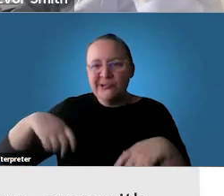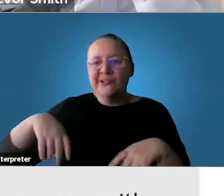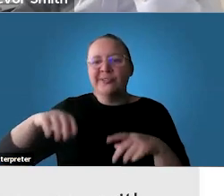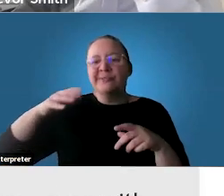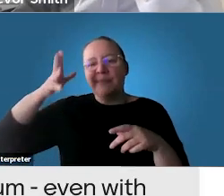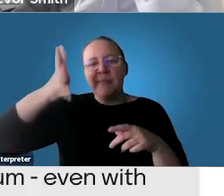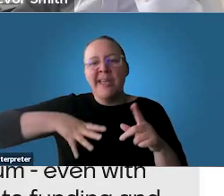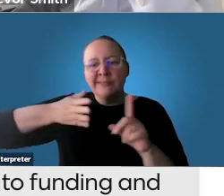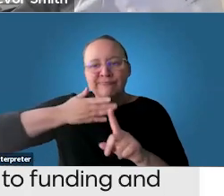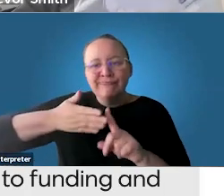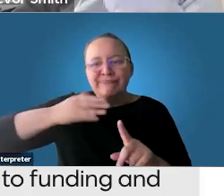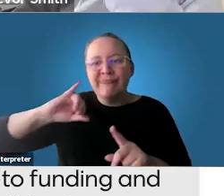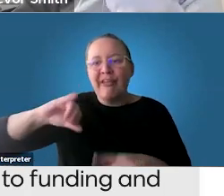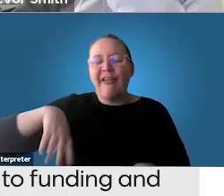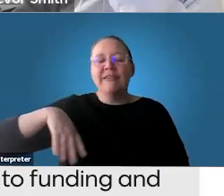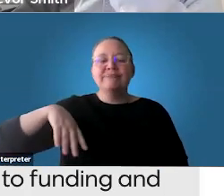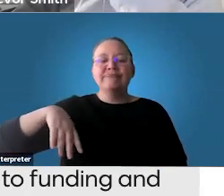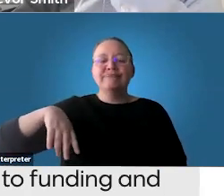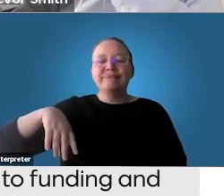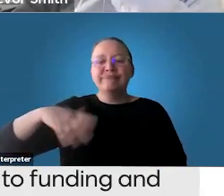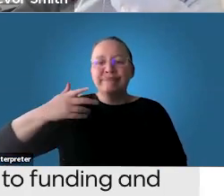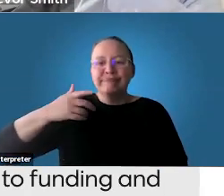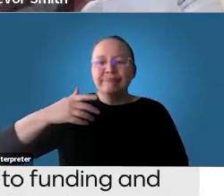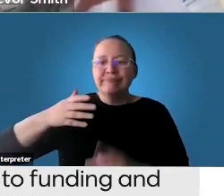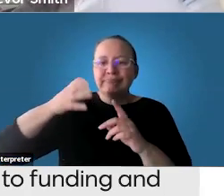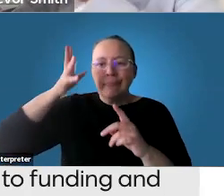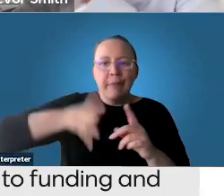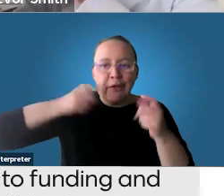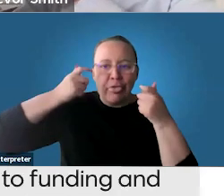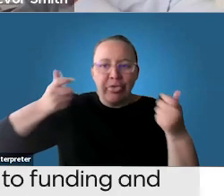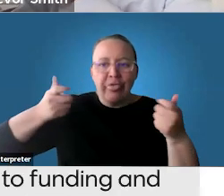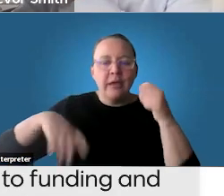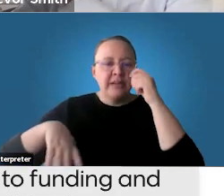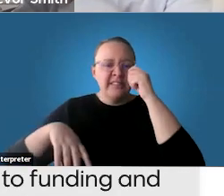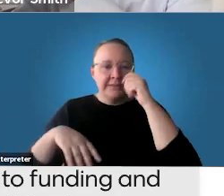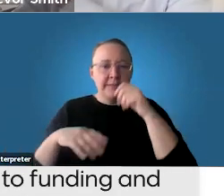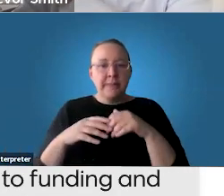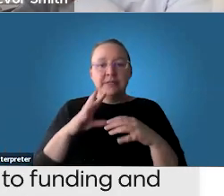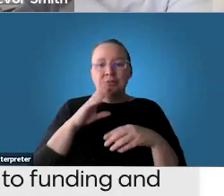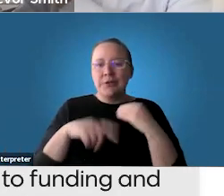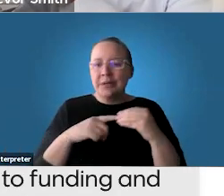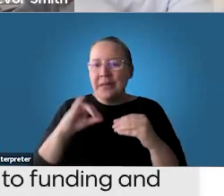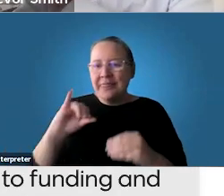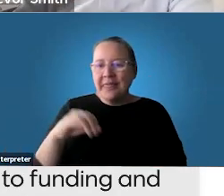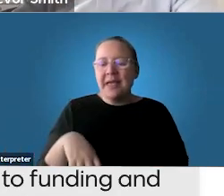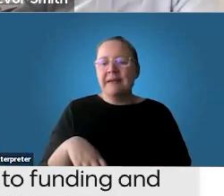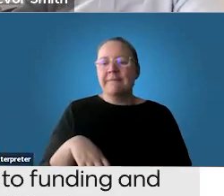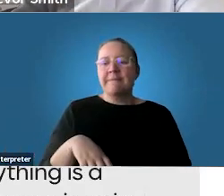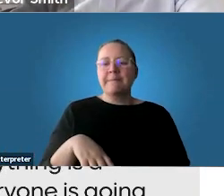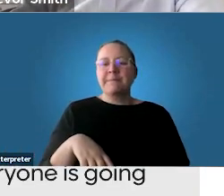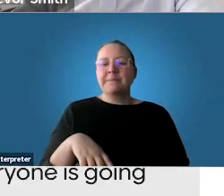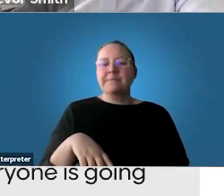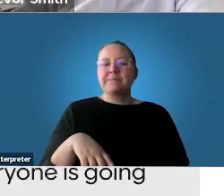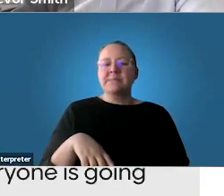what stands in the way of the narrative house. See some scarcity mindset, zero sum, even within grantee partners within a portfolio